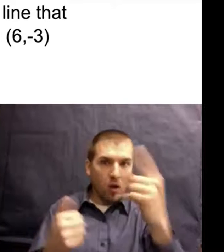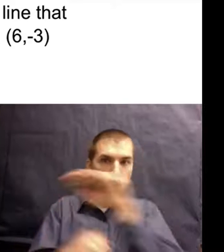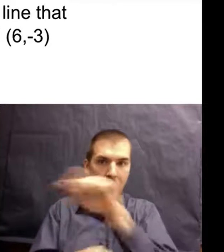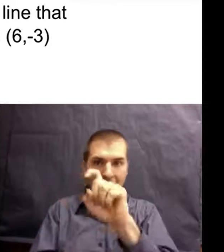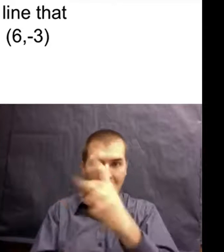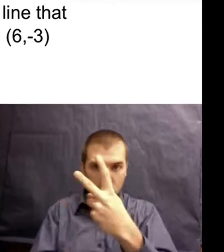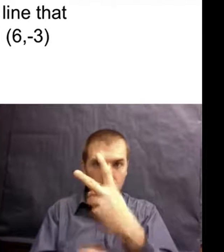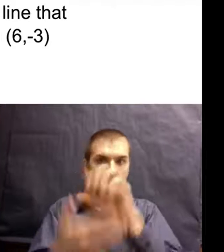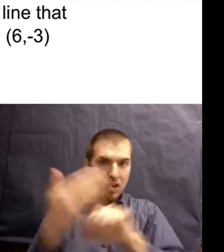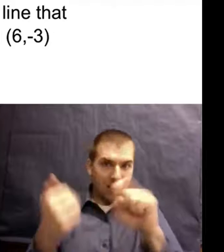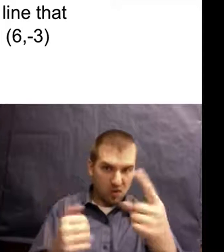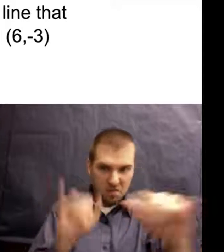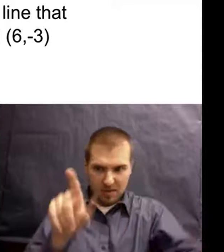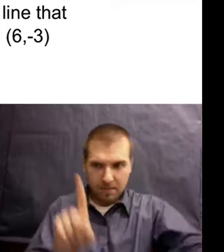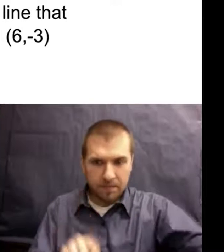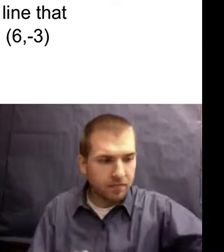figure out